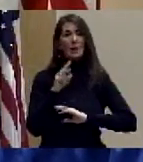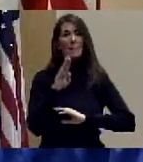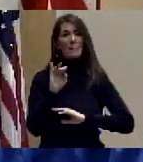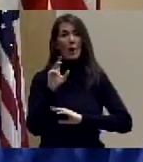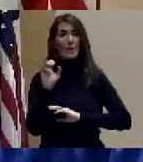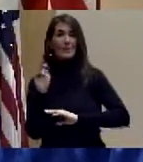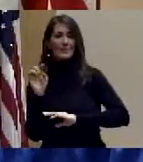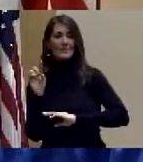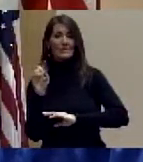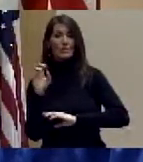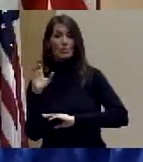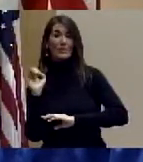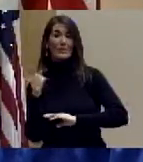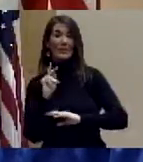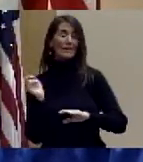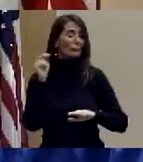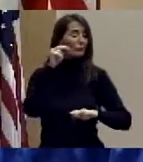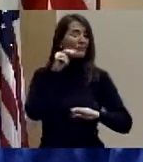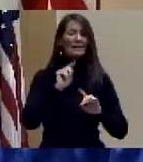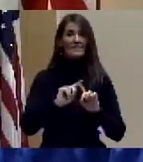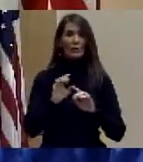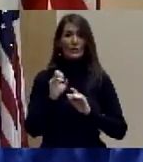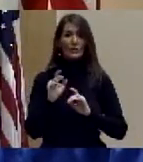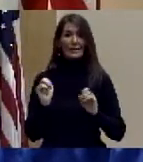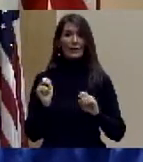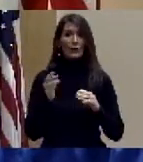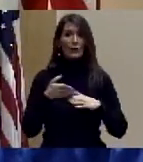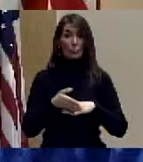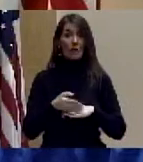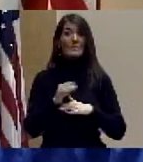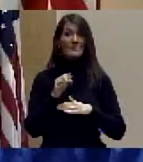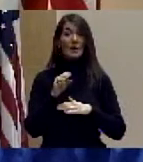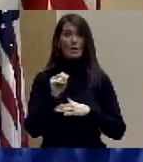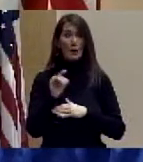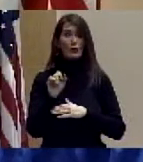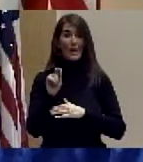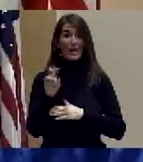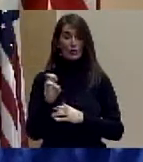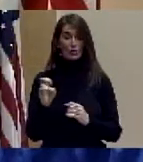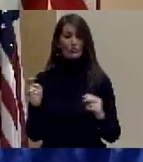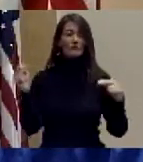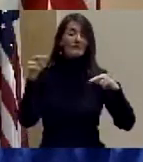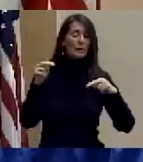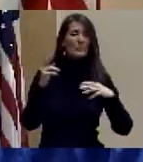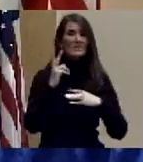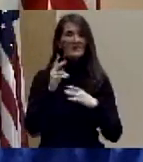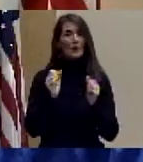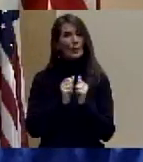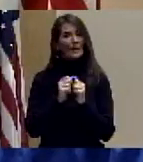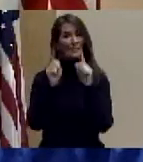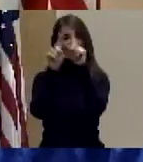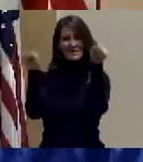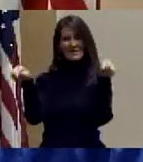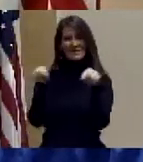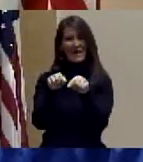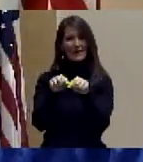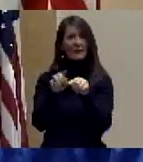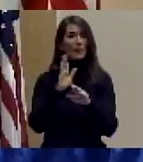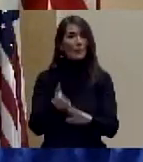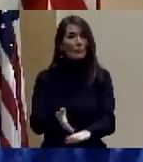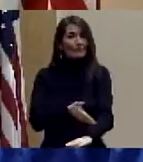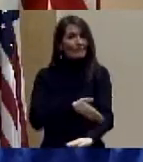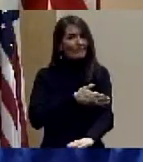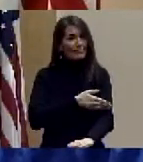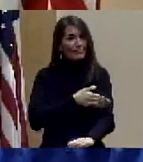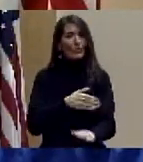Creek and Allen's Creek, where the two creeks cross Monroe Avenue, along with interpretive signage. This will enhance the work that the